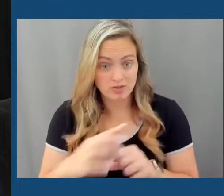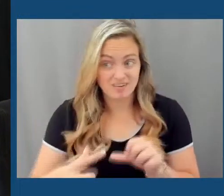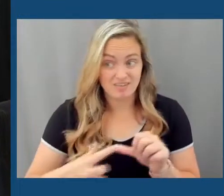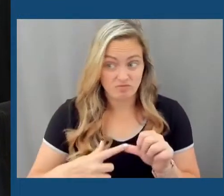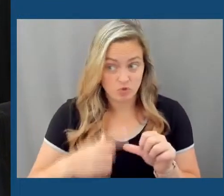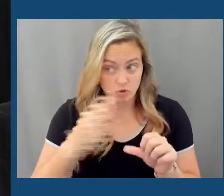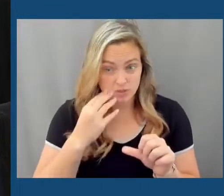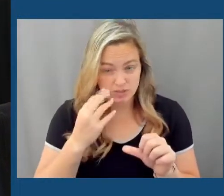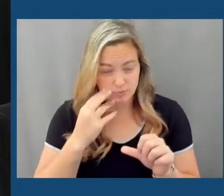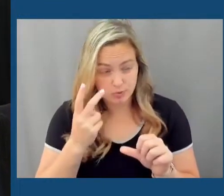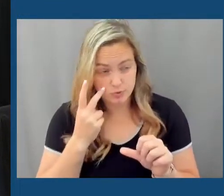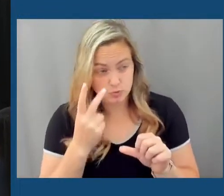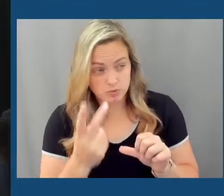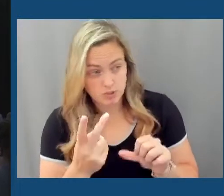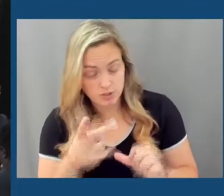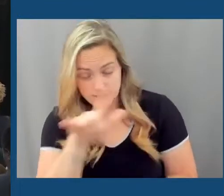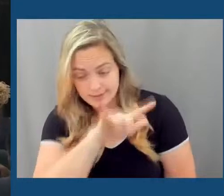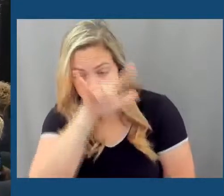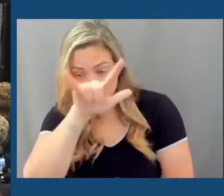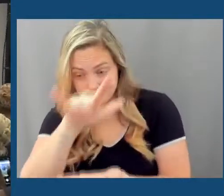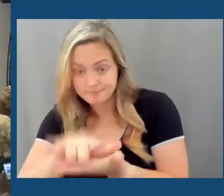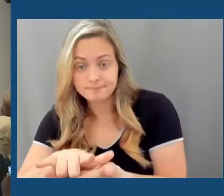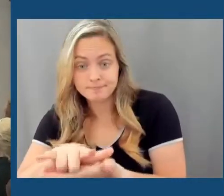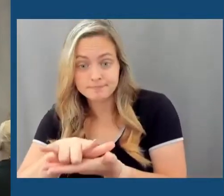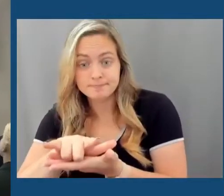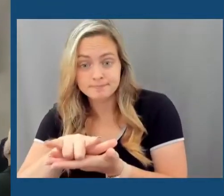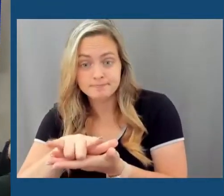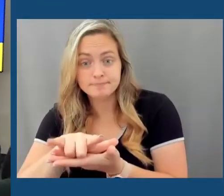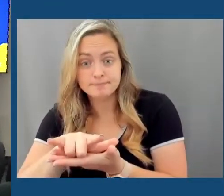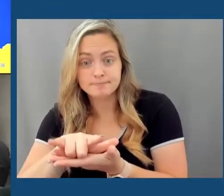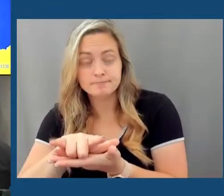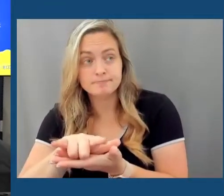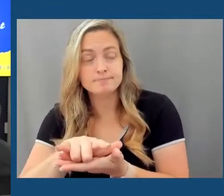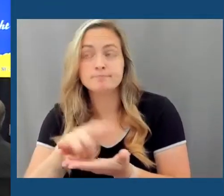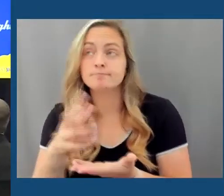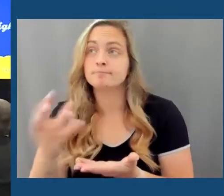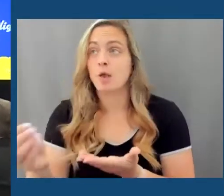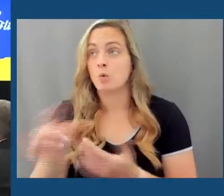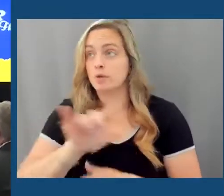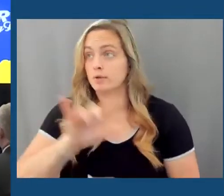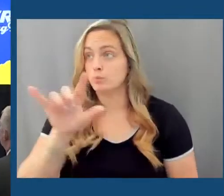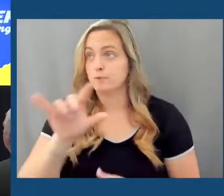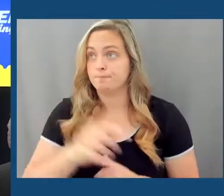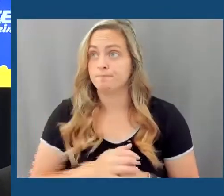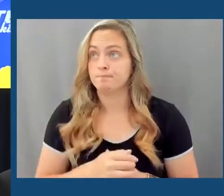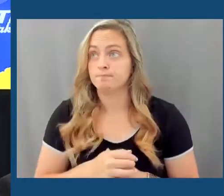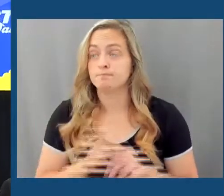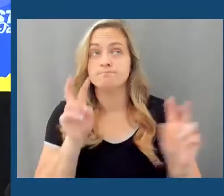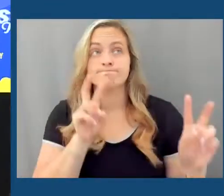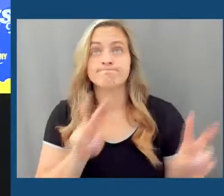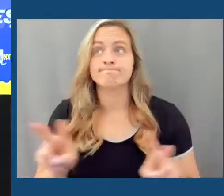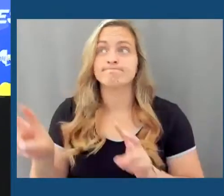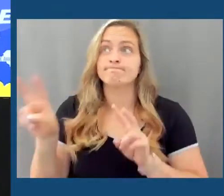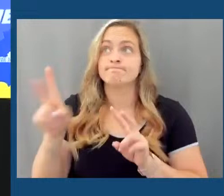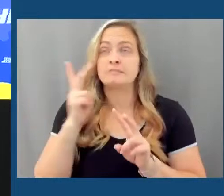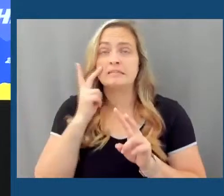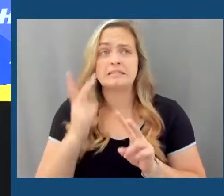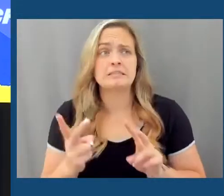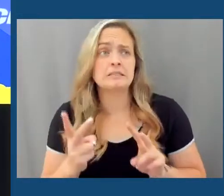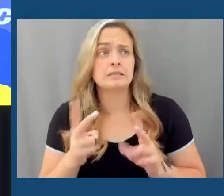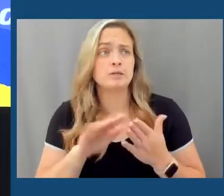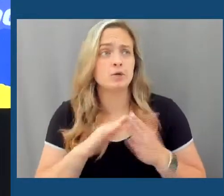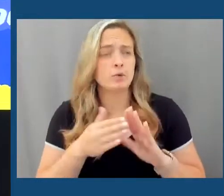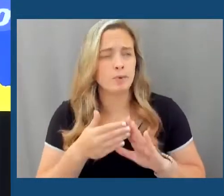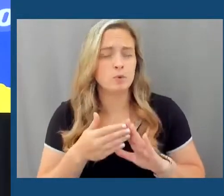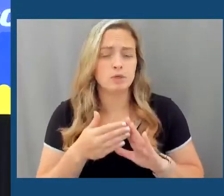impression is when they touch down on the plane, step out in the airport, and have a chance to see whether it's a community